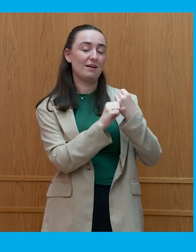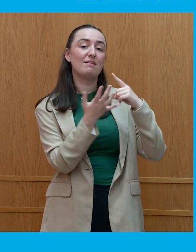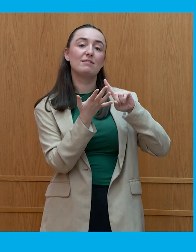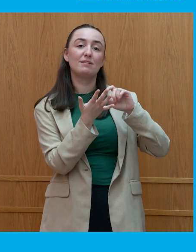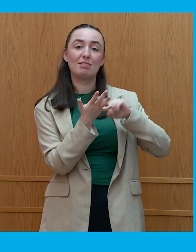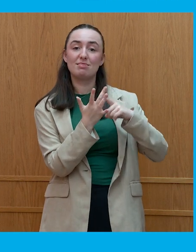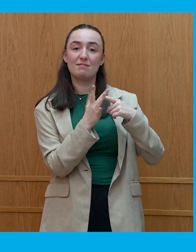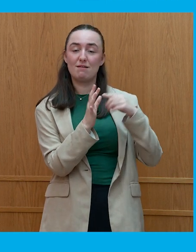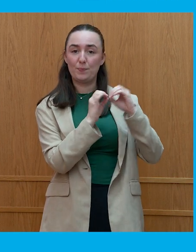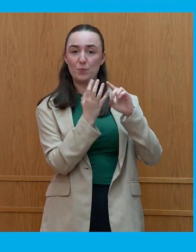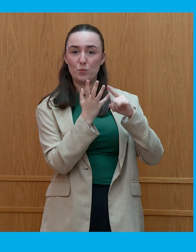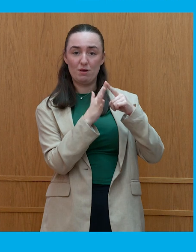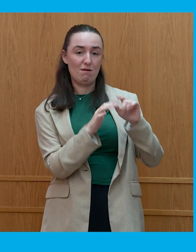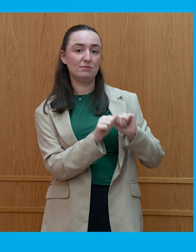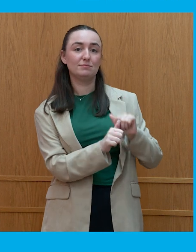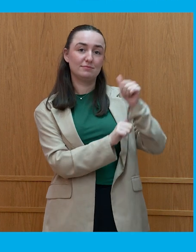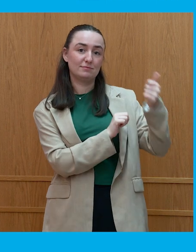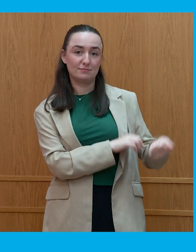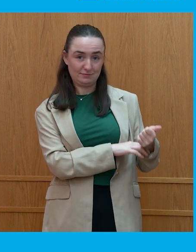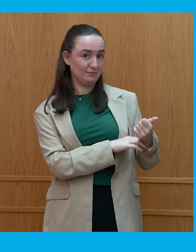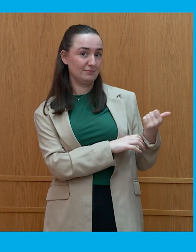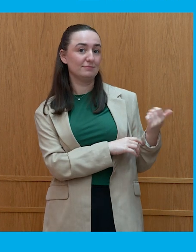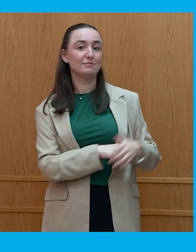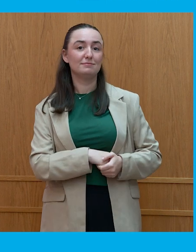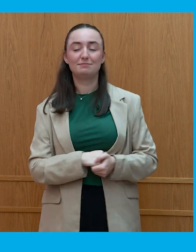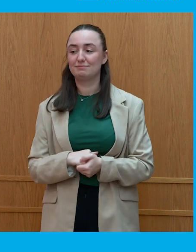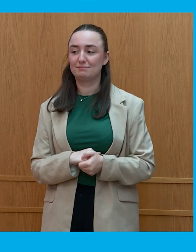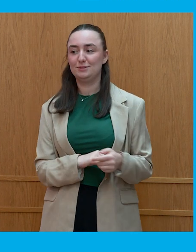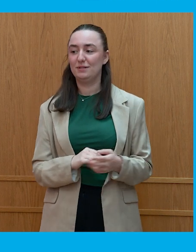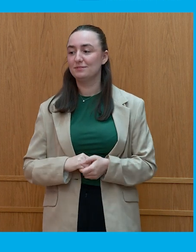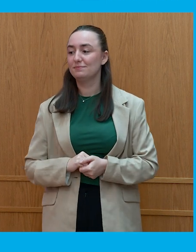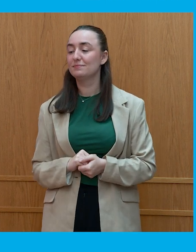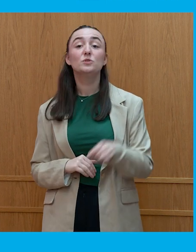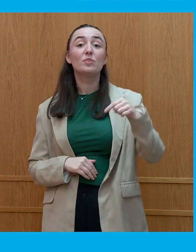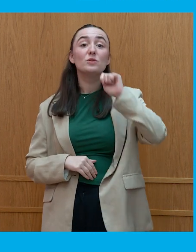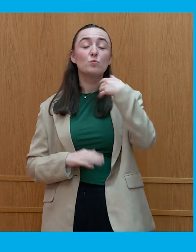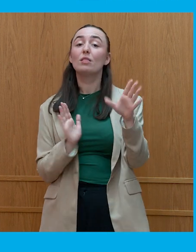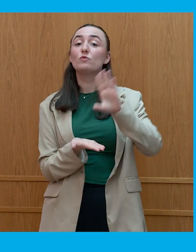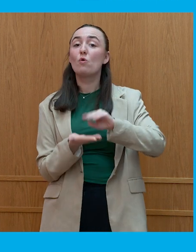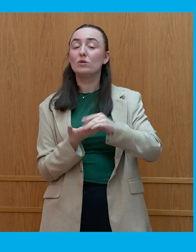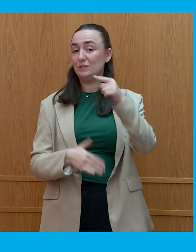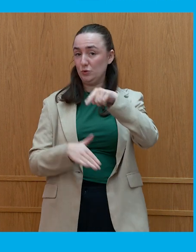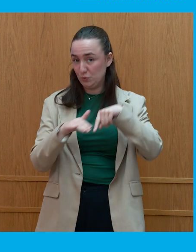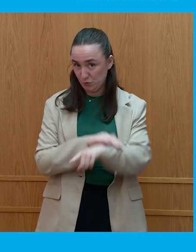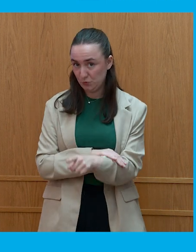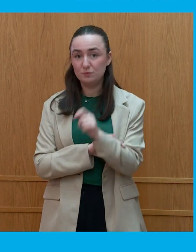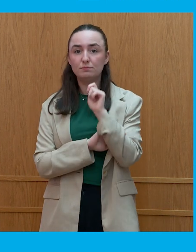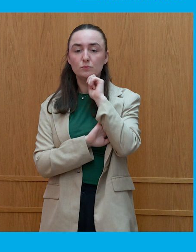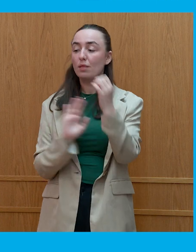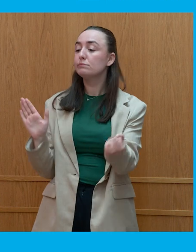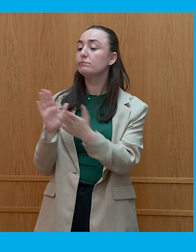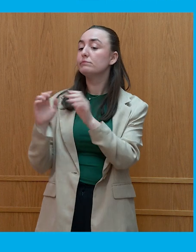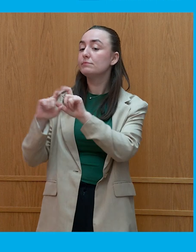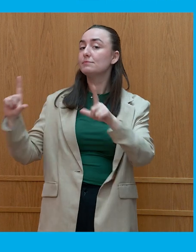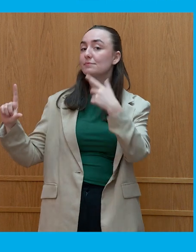and it's going to be on the YouTube channel of the Parliament. During the event, if you wish, the social media